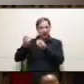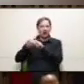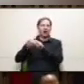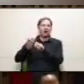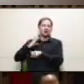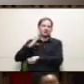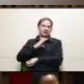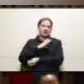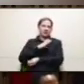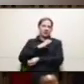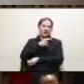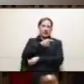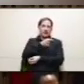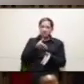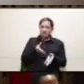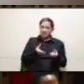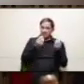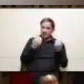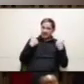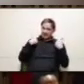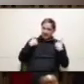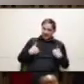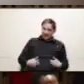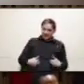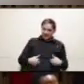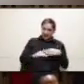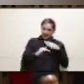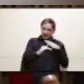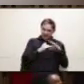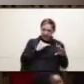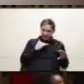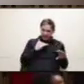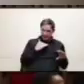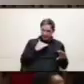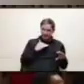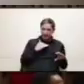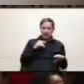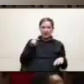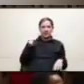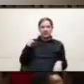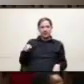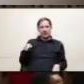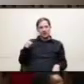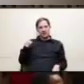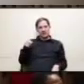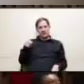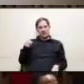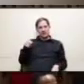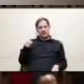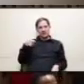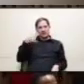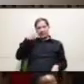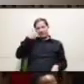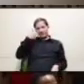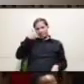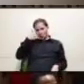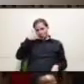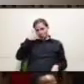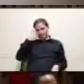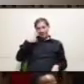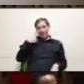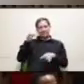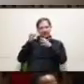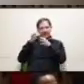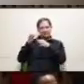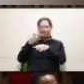received the letter on Sunday through the email. And then we talked on the phone. I explained to him that please wait